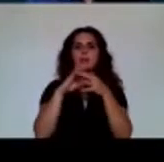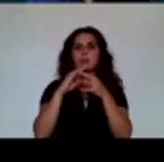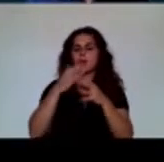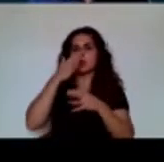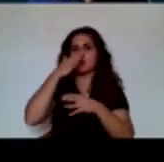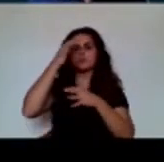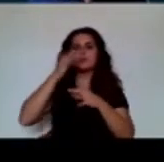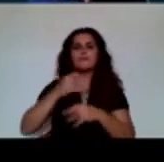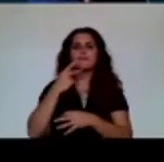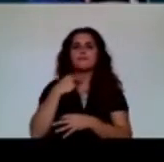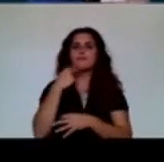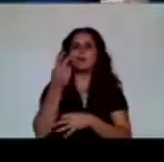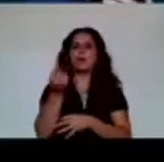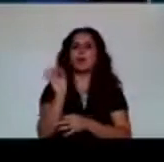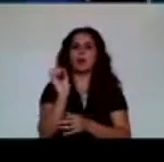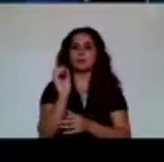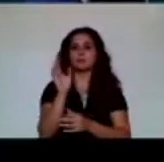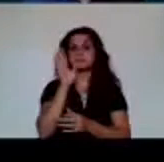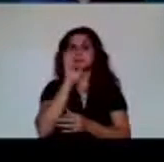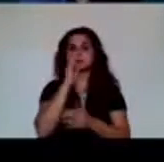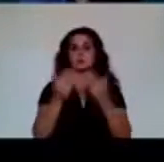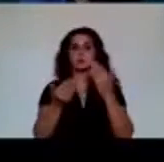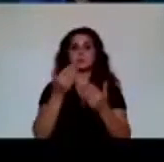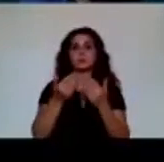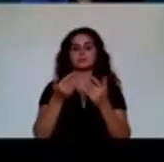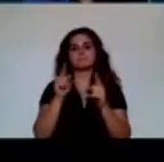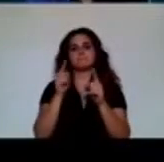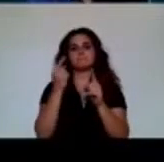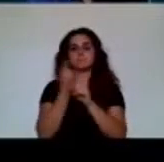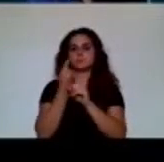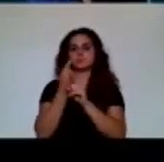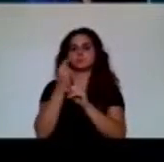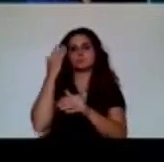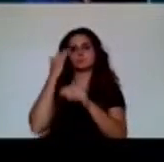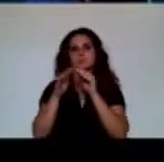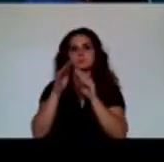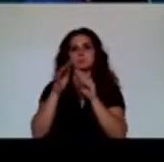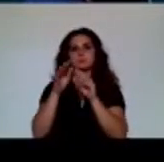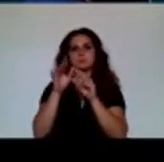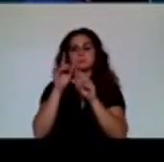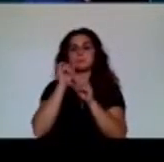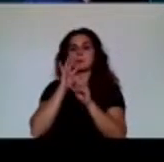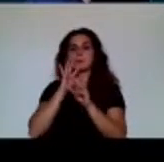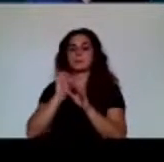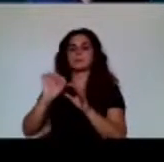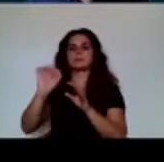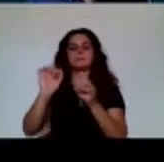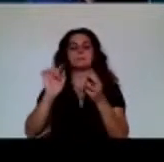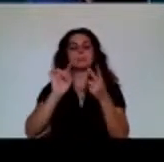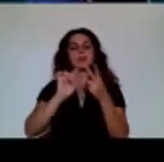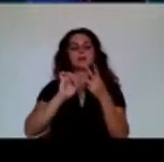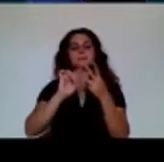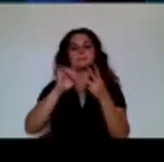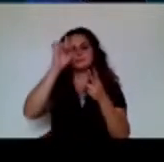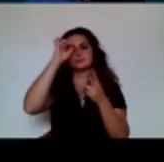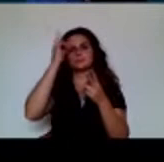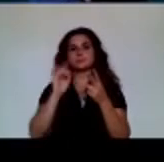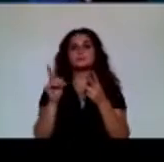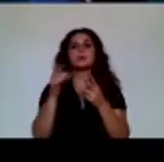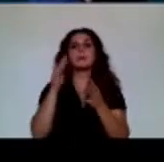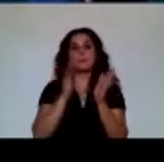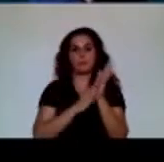behavior compared to what they are being explicitly told by their parents. In regard to teaching, there's also